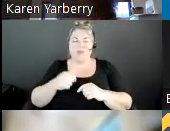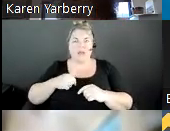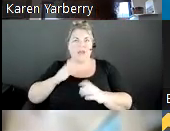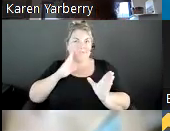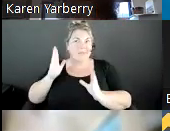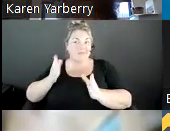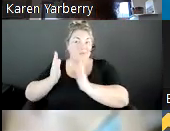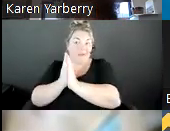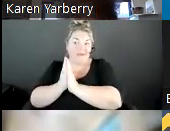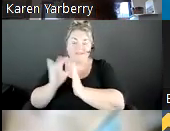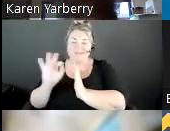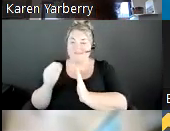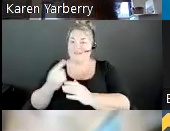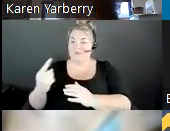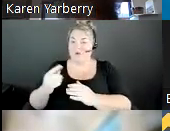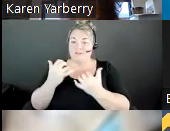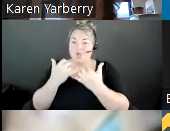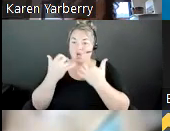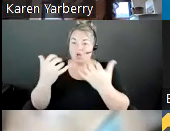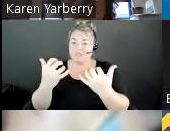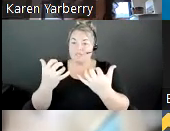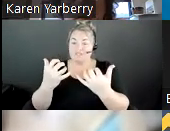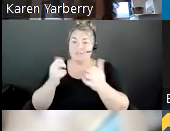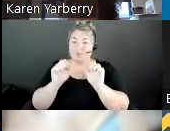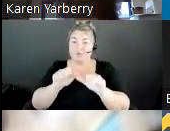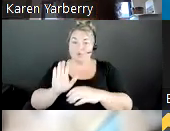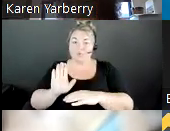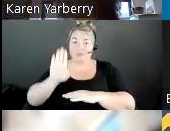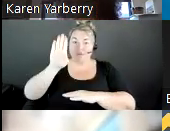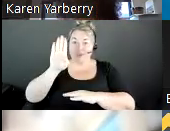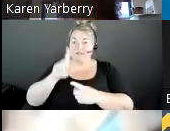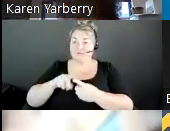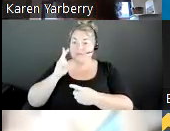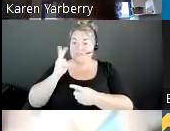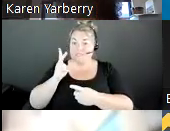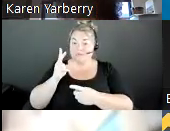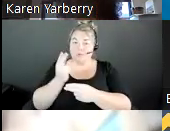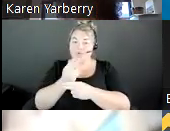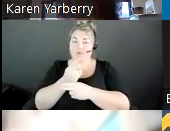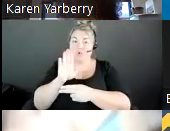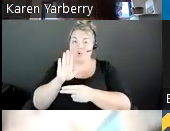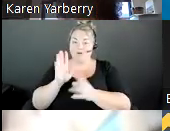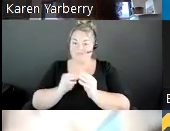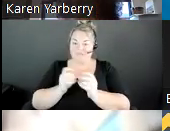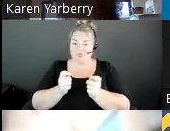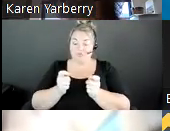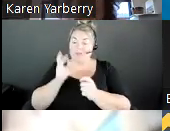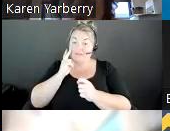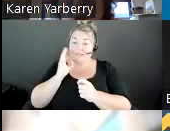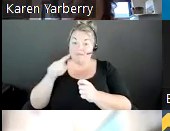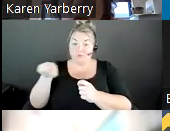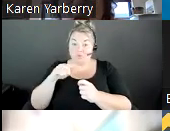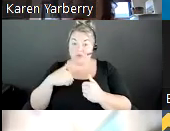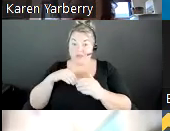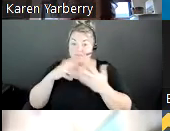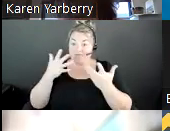ask if anybody in the audience could raise their hand to see, using your meeting controls, to see if you have accessed the